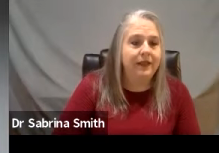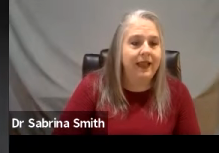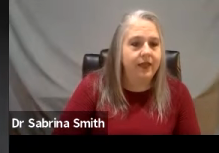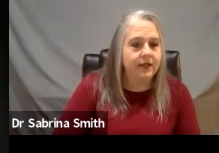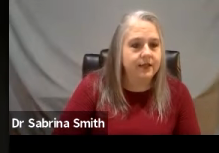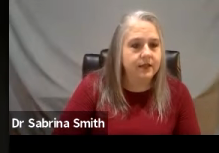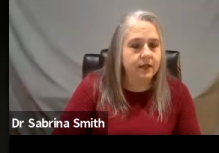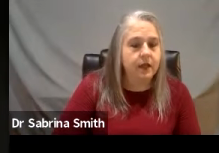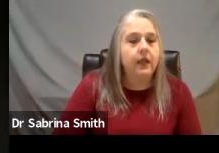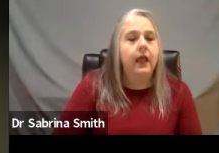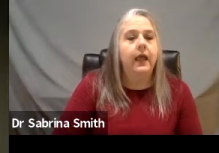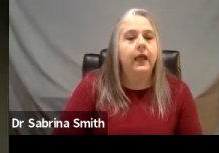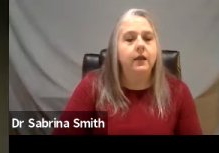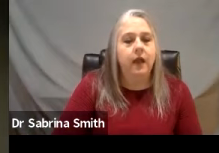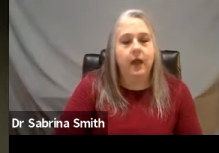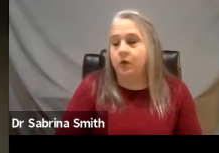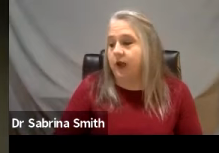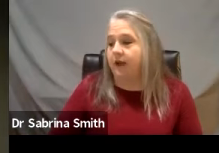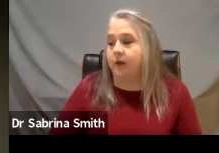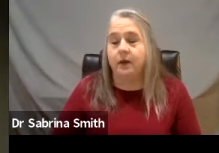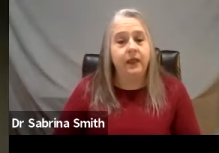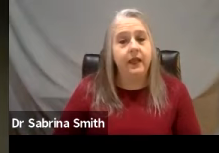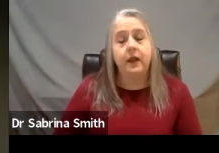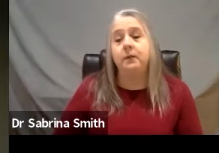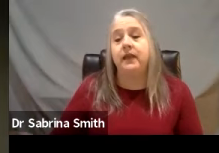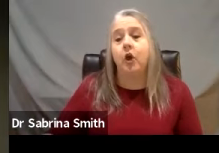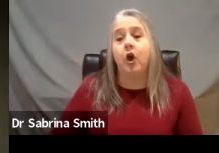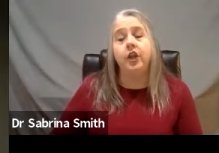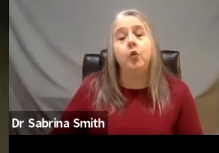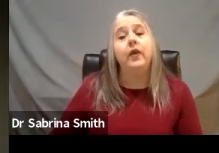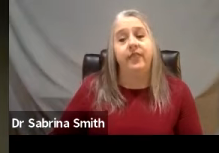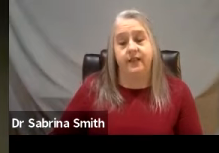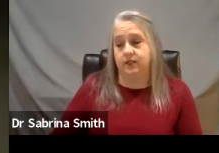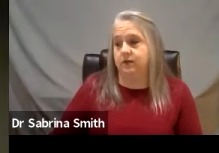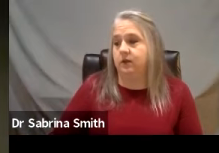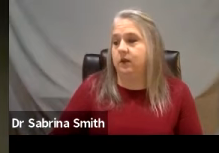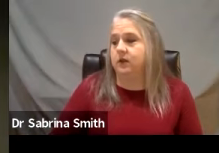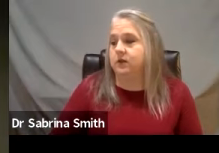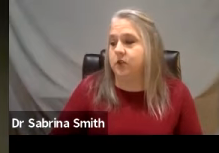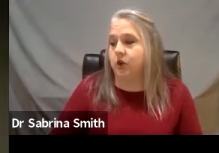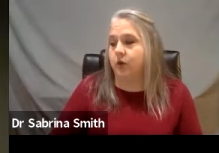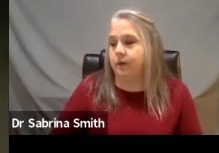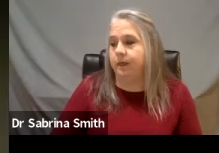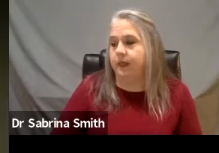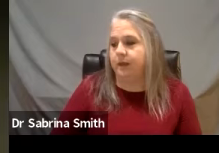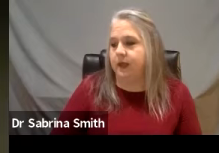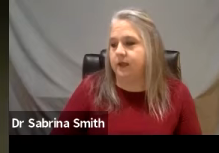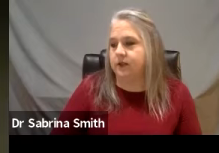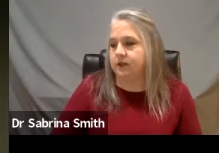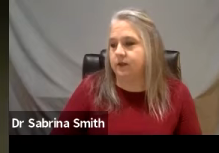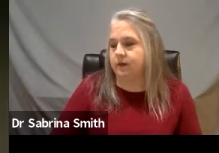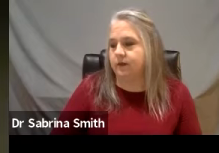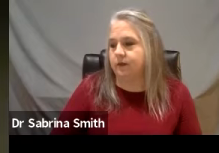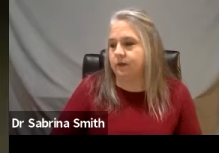I'm going to play this, and I'm going to play the audio with it. So let me